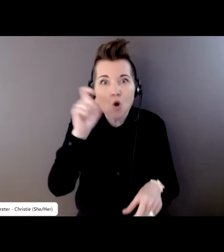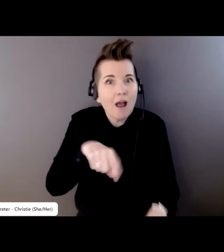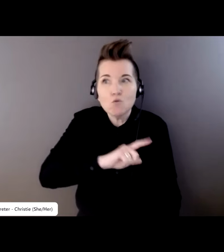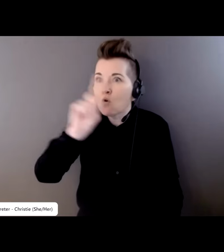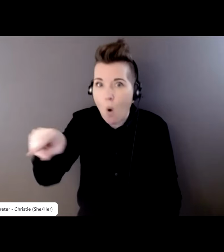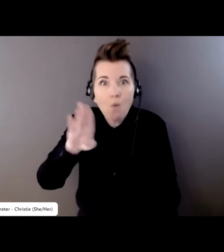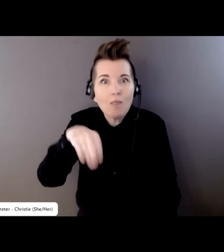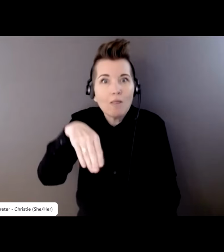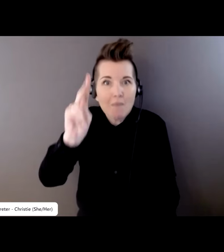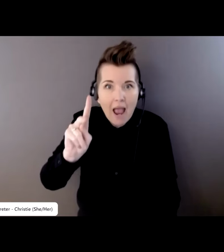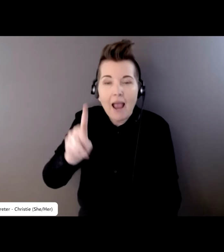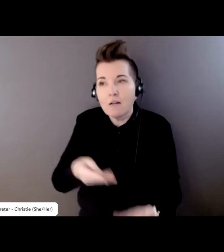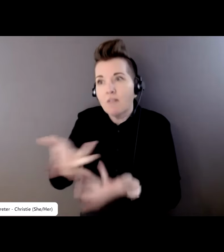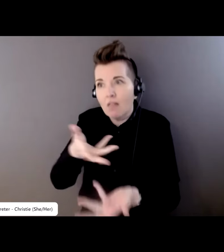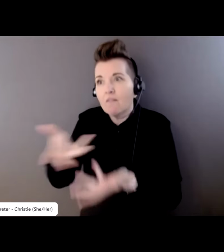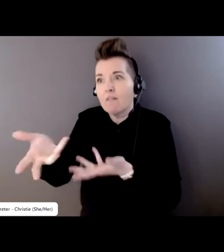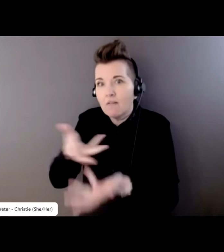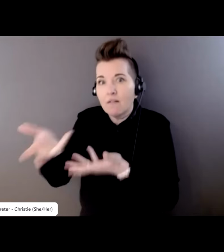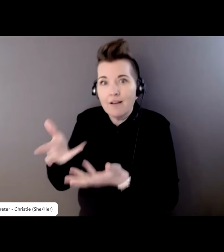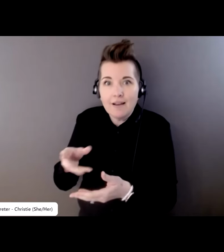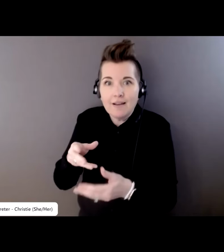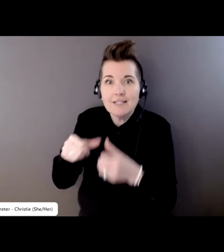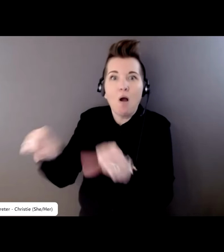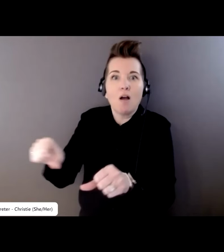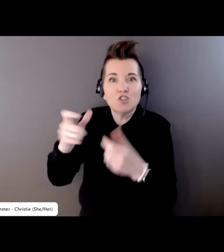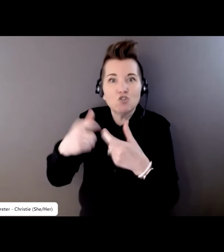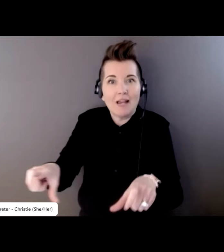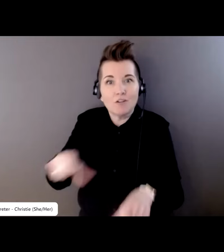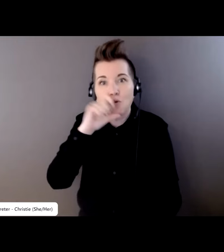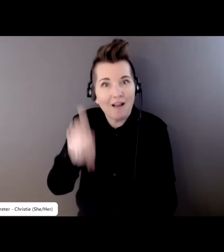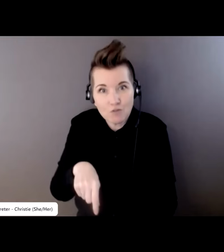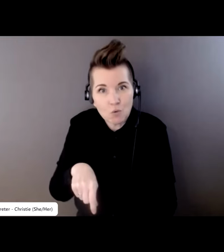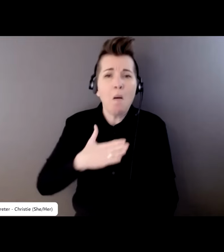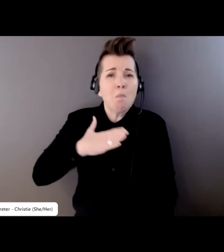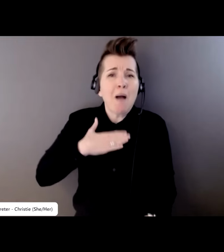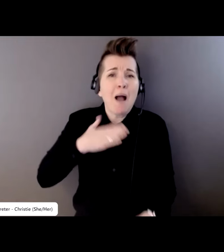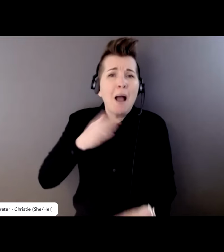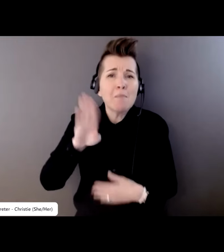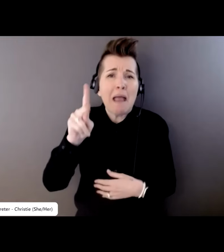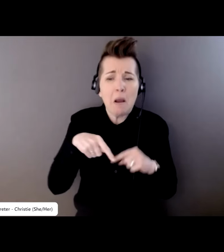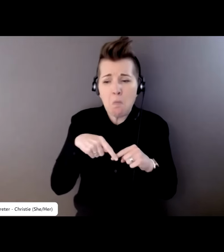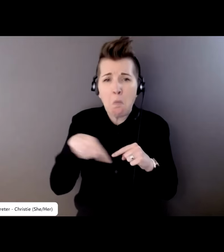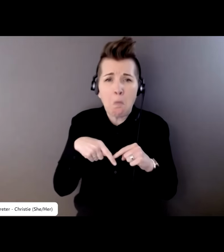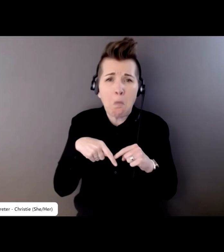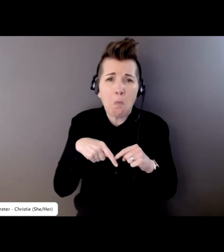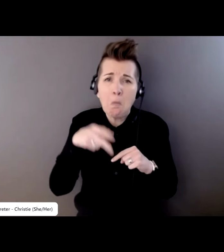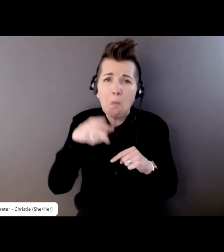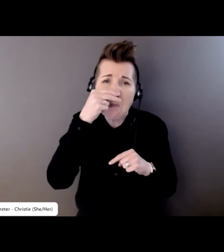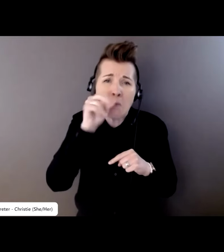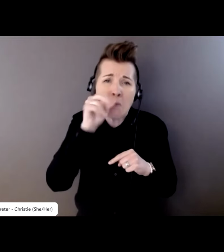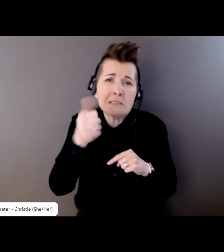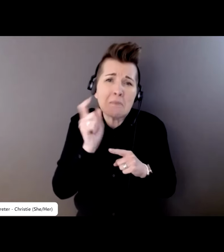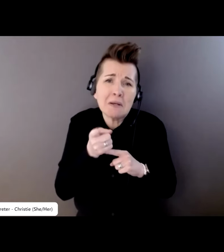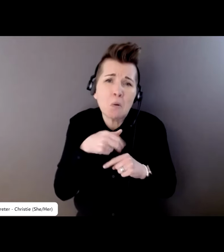So for me, to get to the nearest bank, it's a 10-minute walk, and I don't mind it usually, but I've